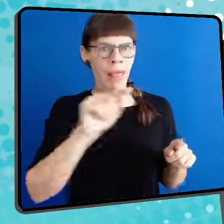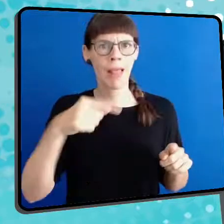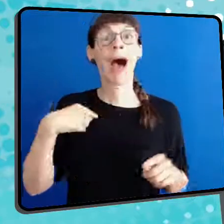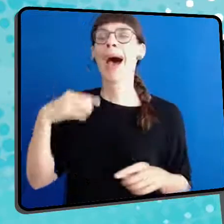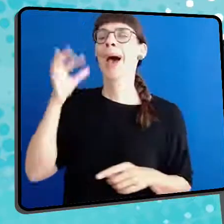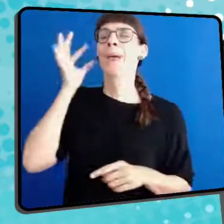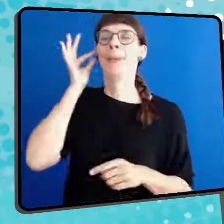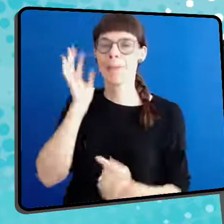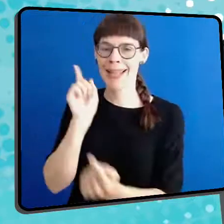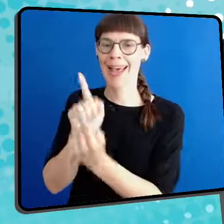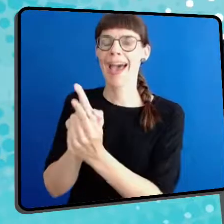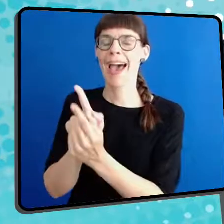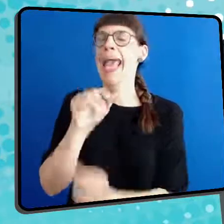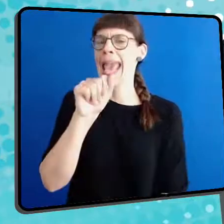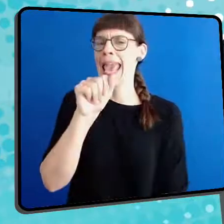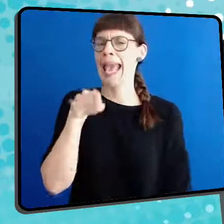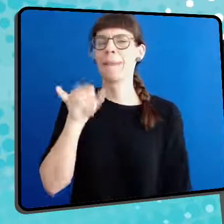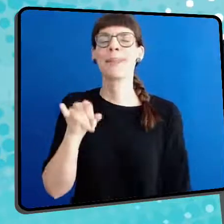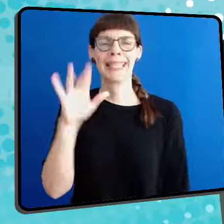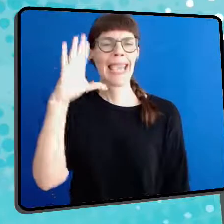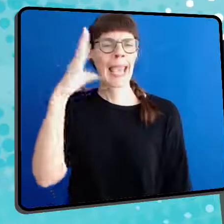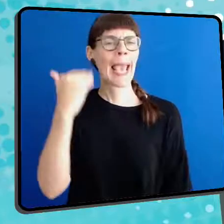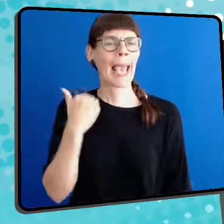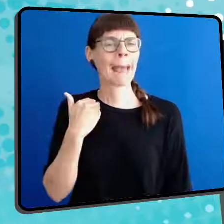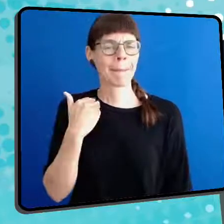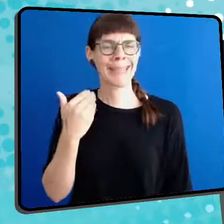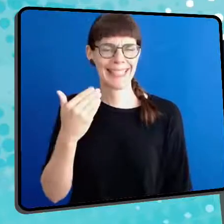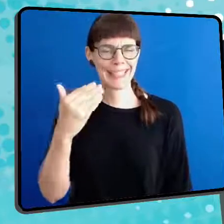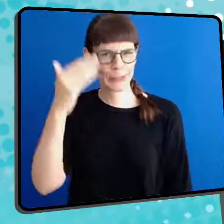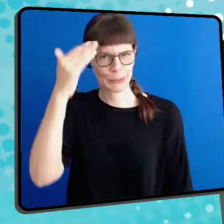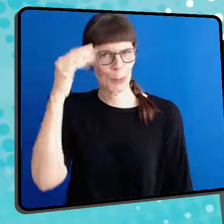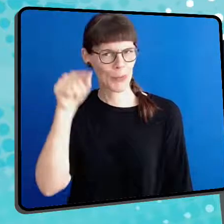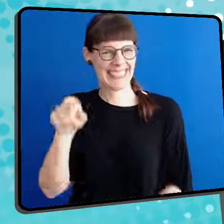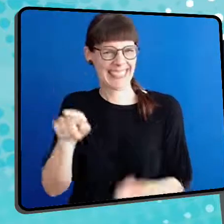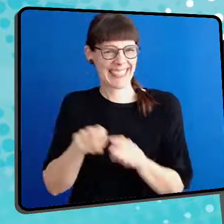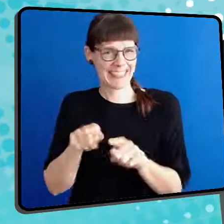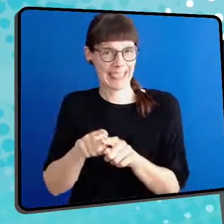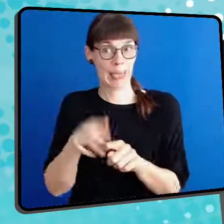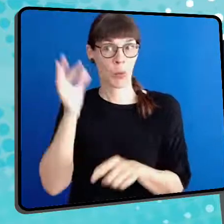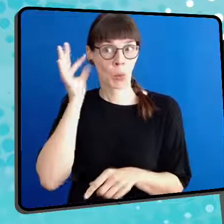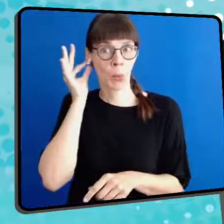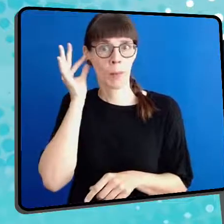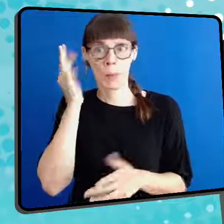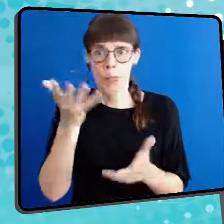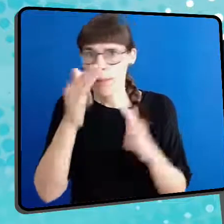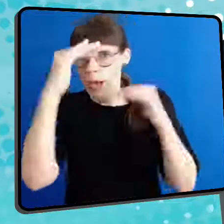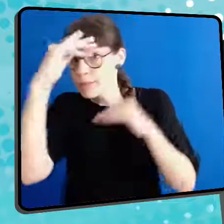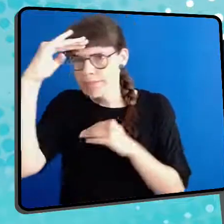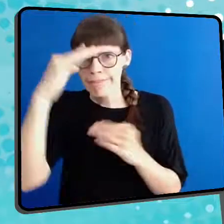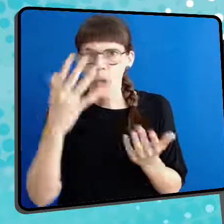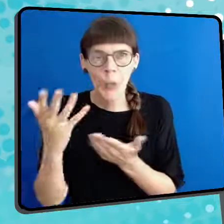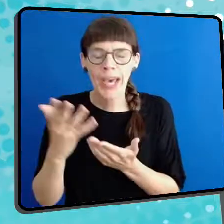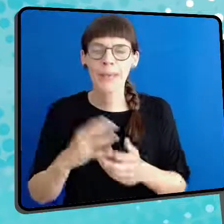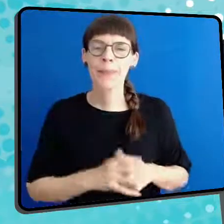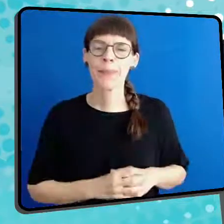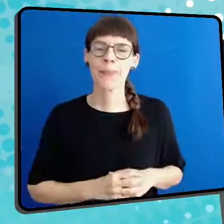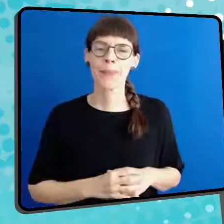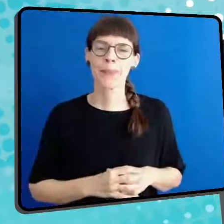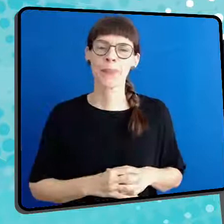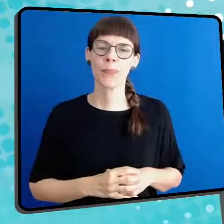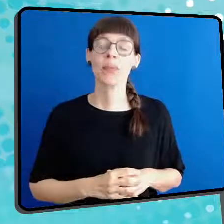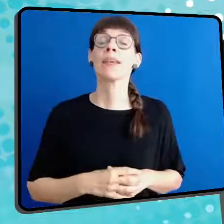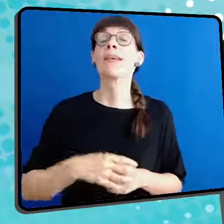Amy knows what I'm talking about. And for me, the Microsoft event I really enjoy is Still